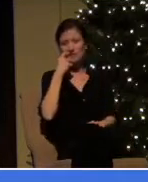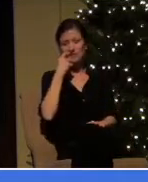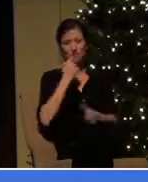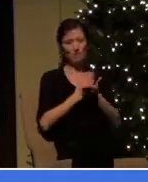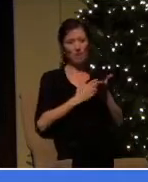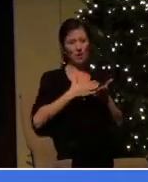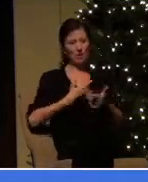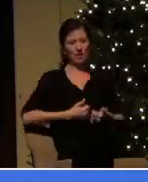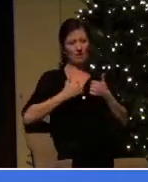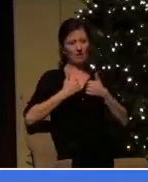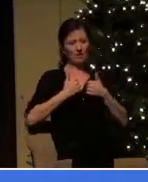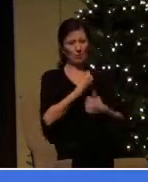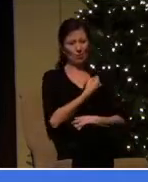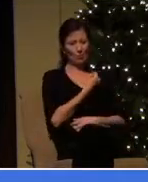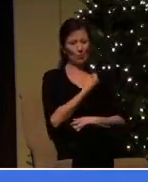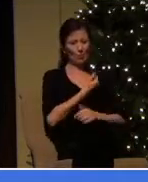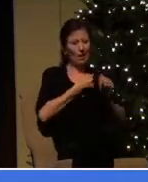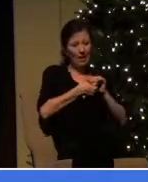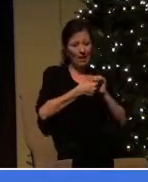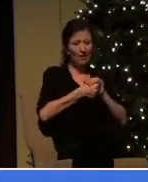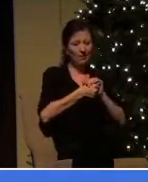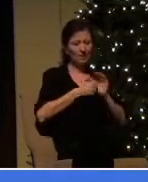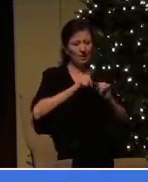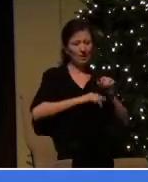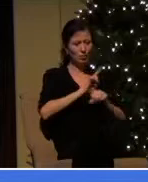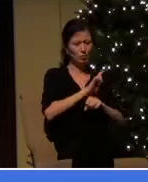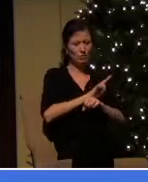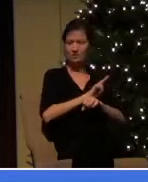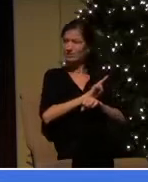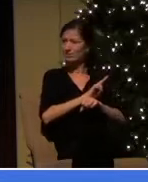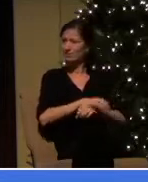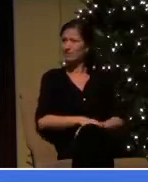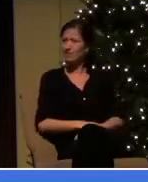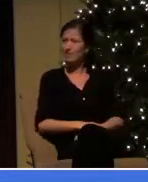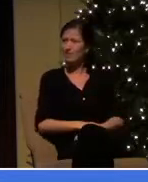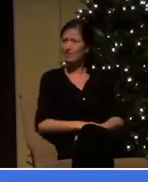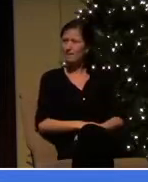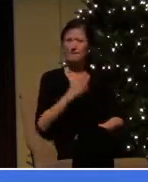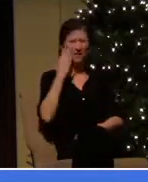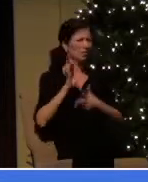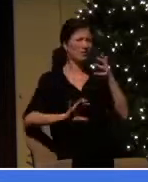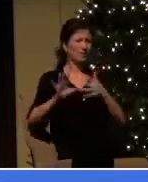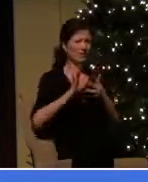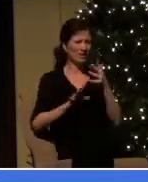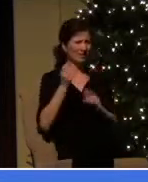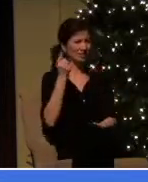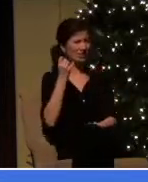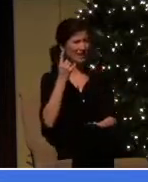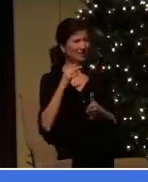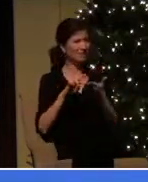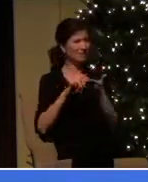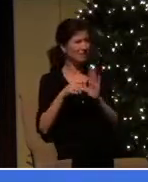life is not living. Do you understand what I'm saying? How much of